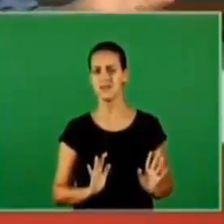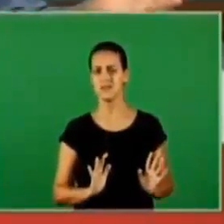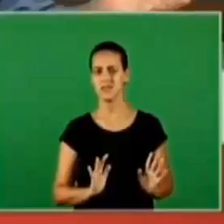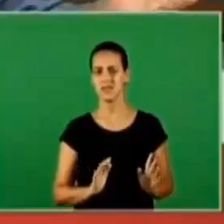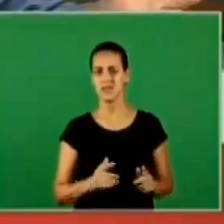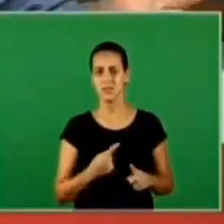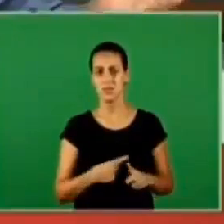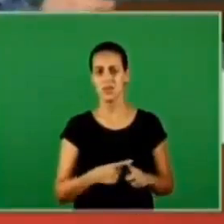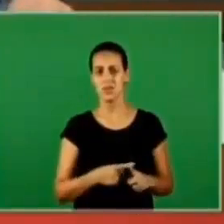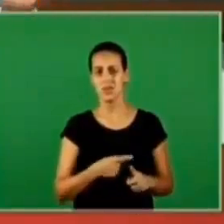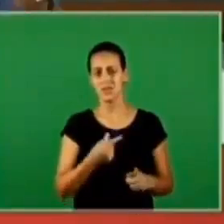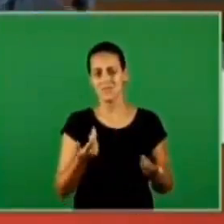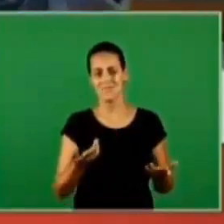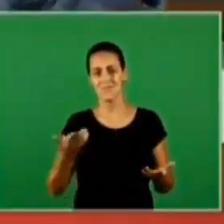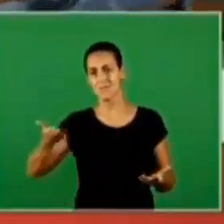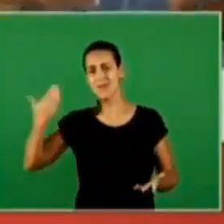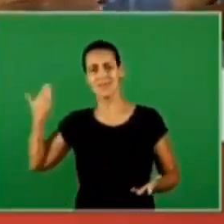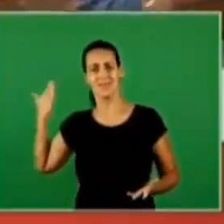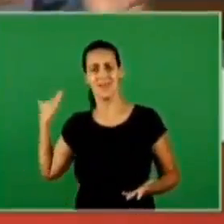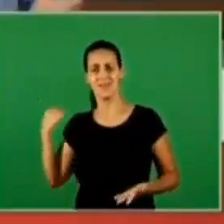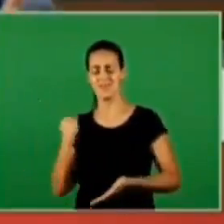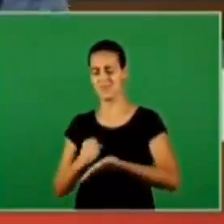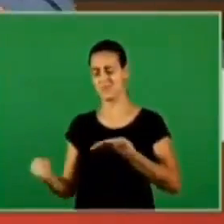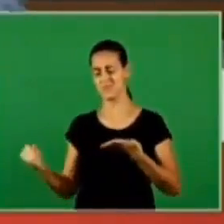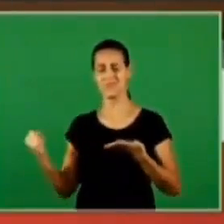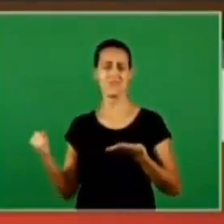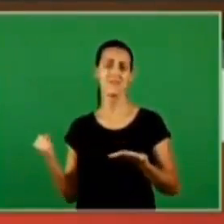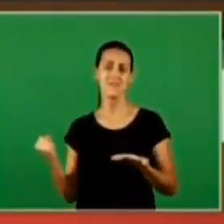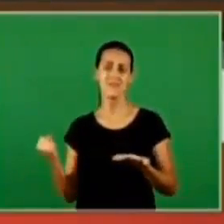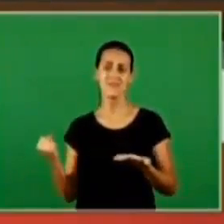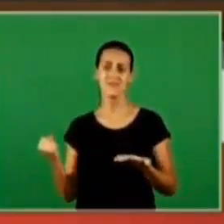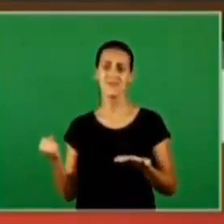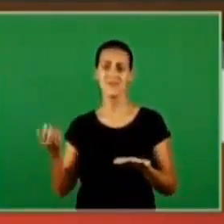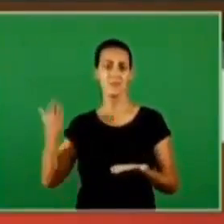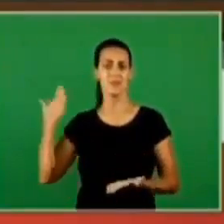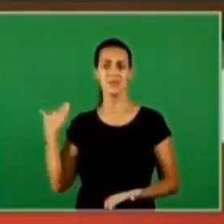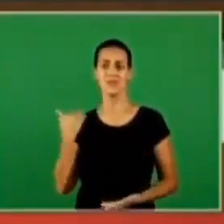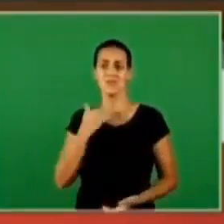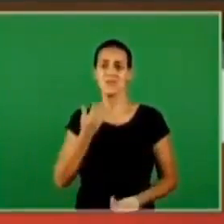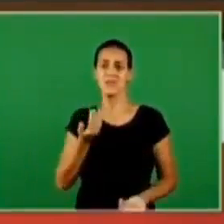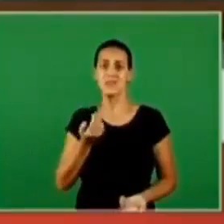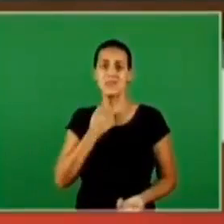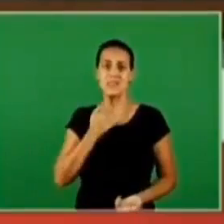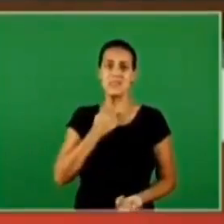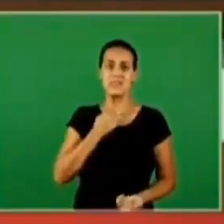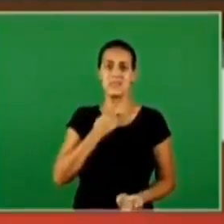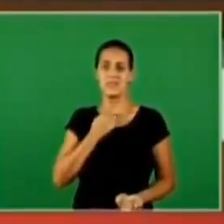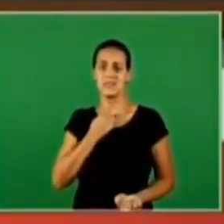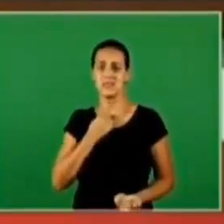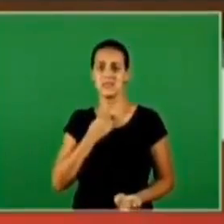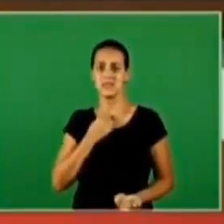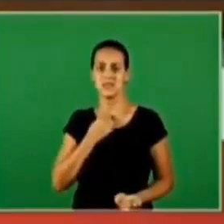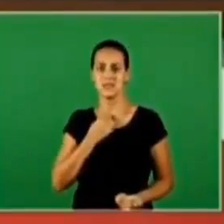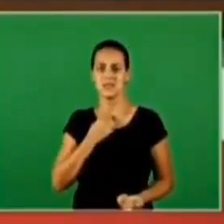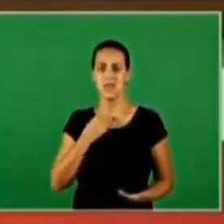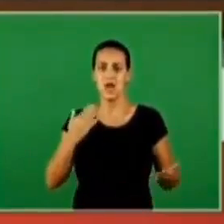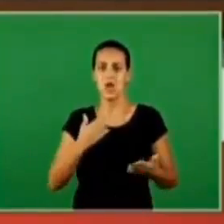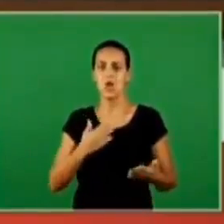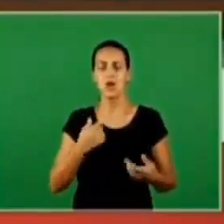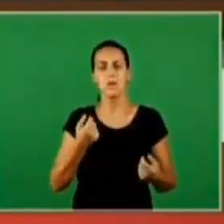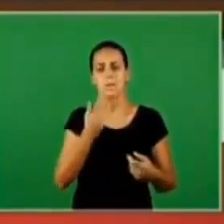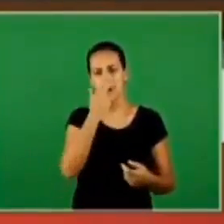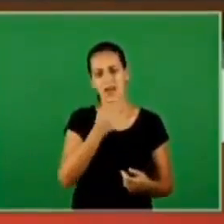that passed away, they don't have the opportunity to go back to college to learn a bunch of things so that they can talk